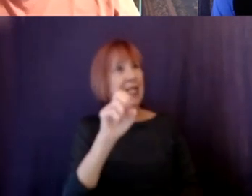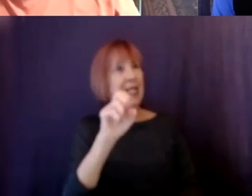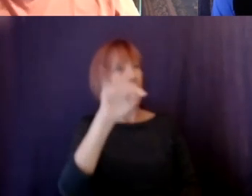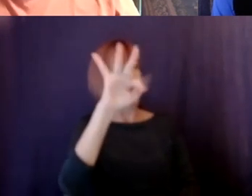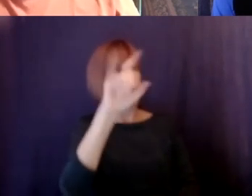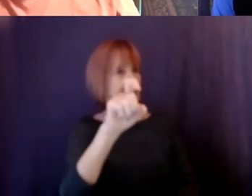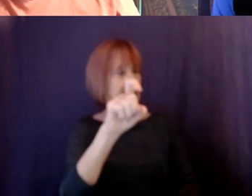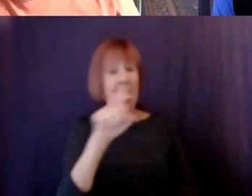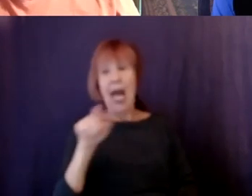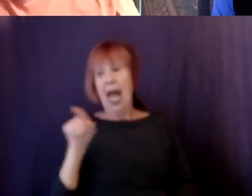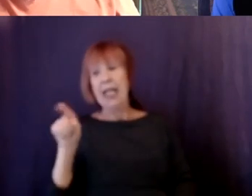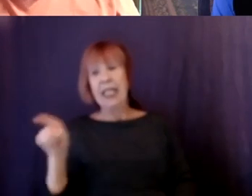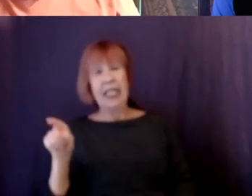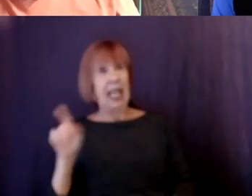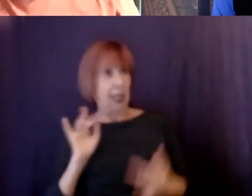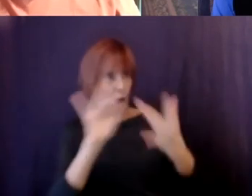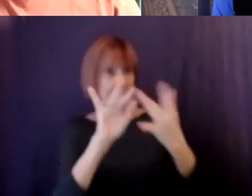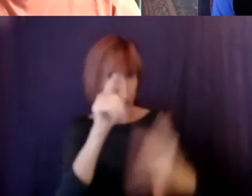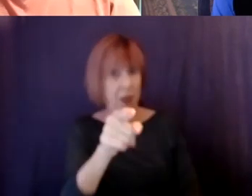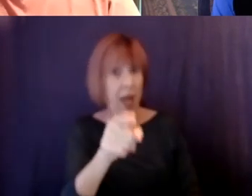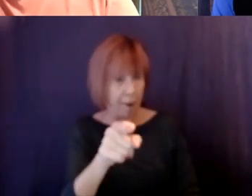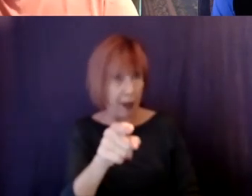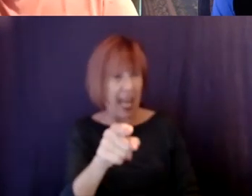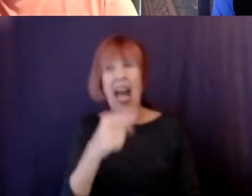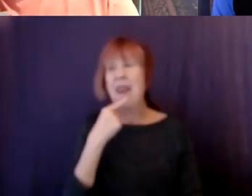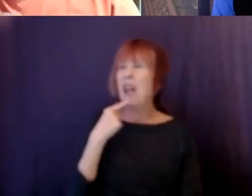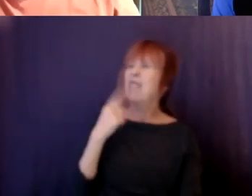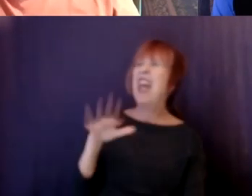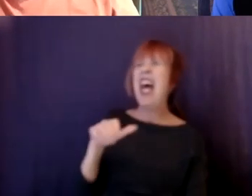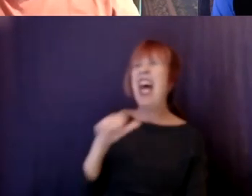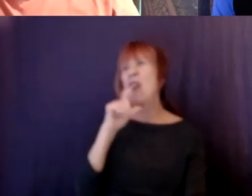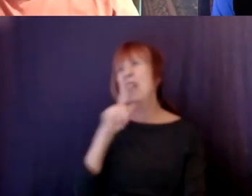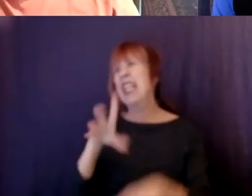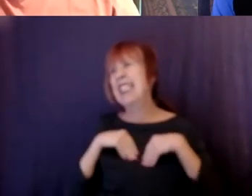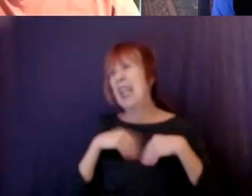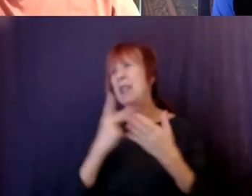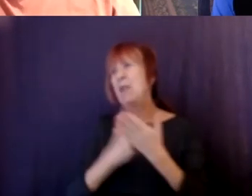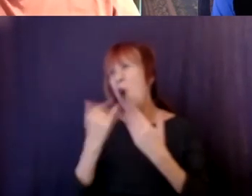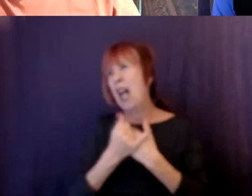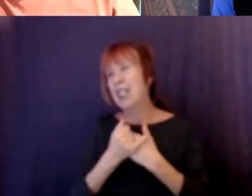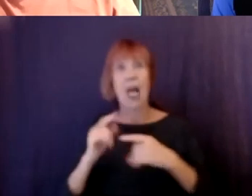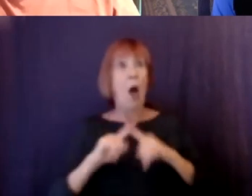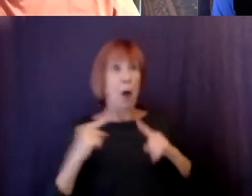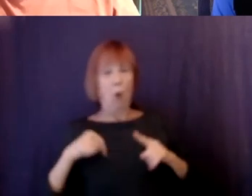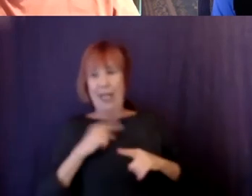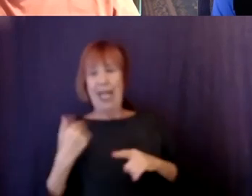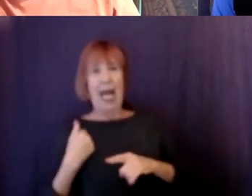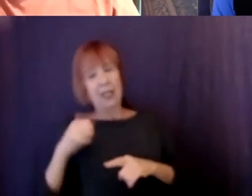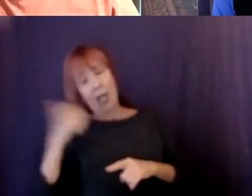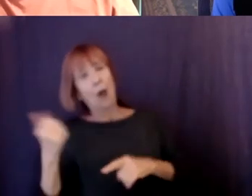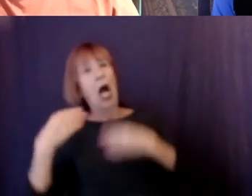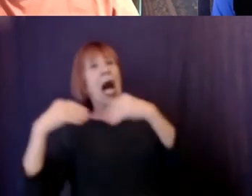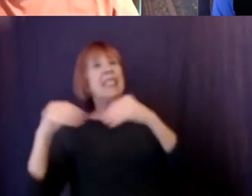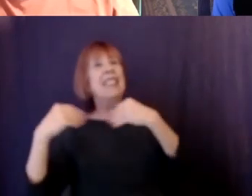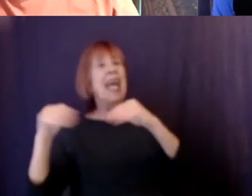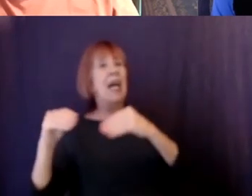know, we're really early, we're not taking projects. But we had a sales agent that we brought on, and they got our